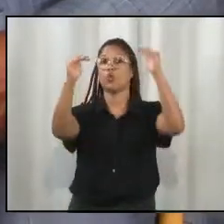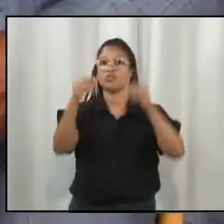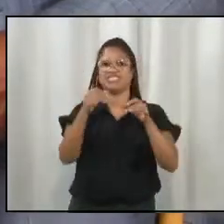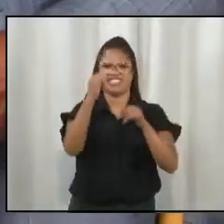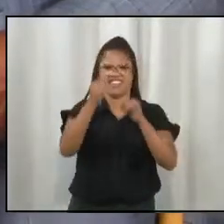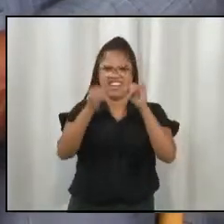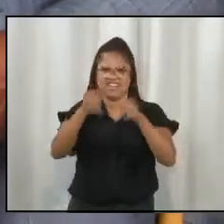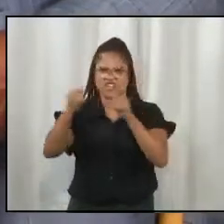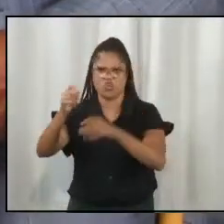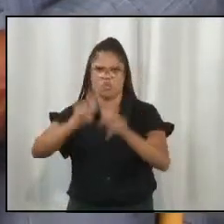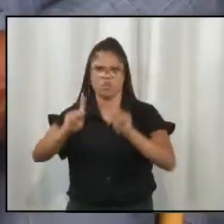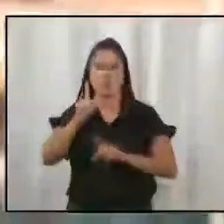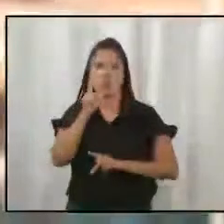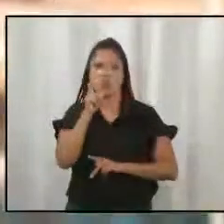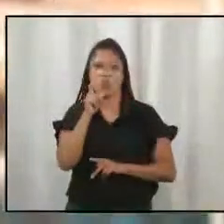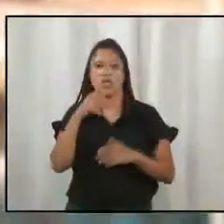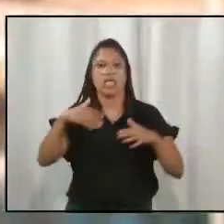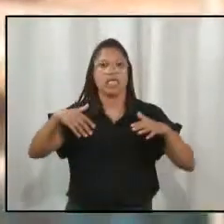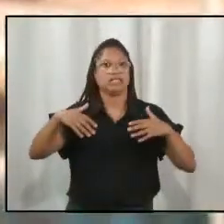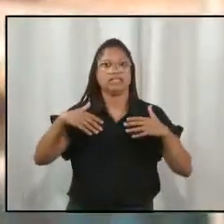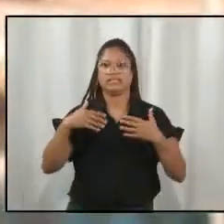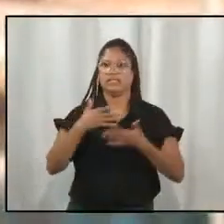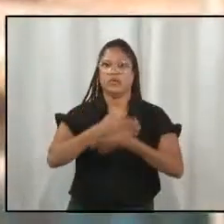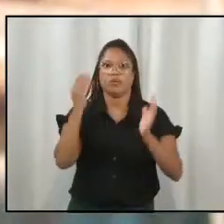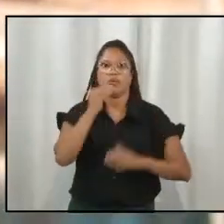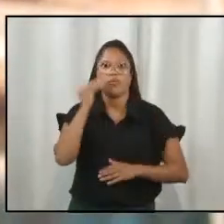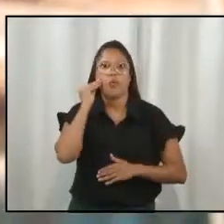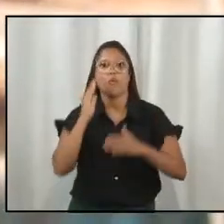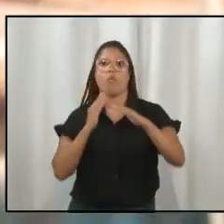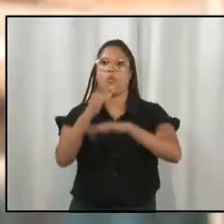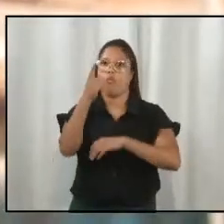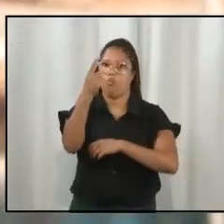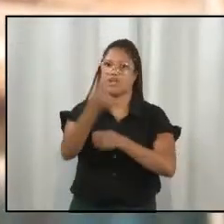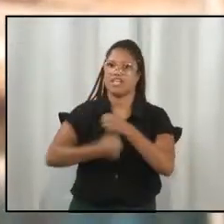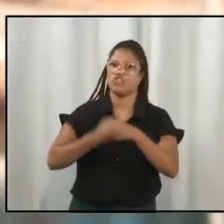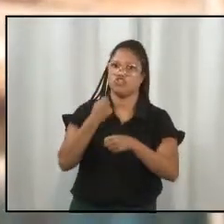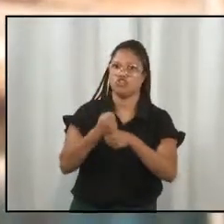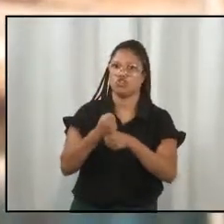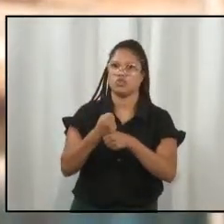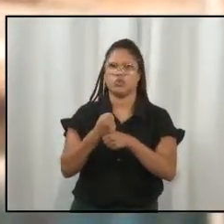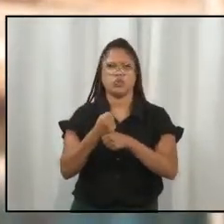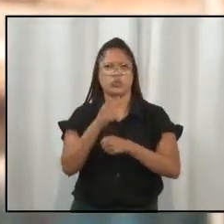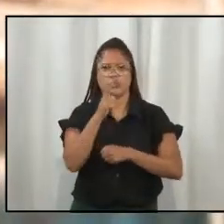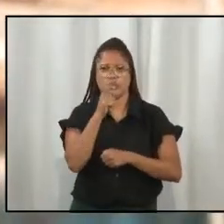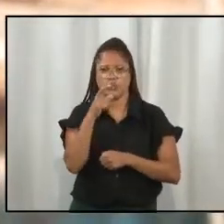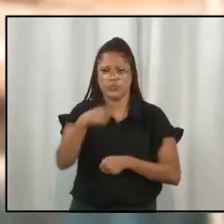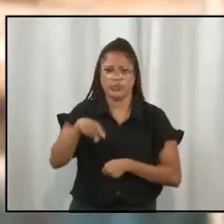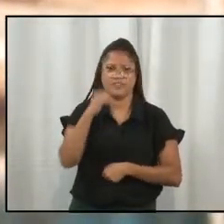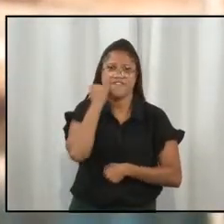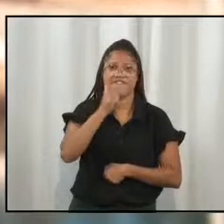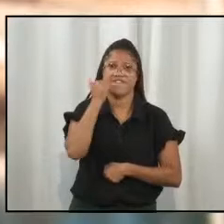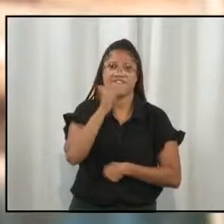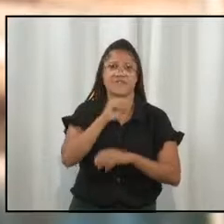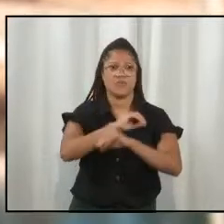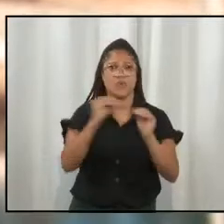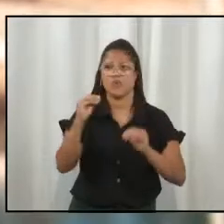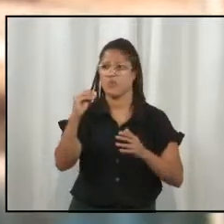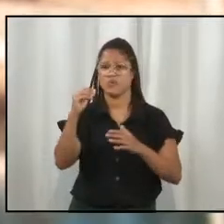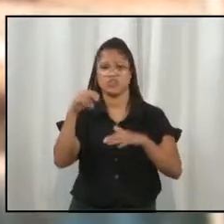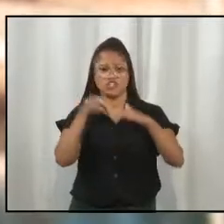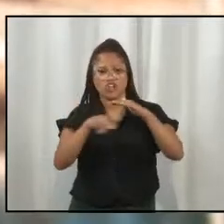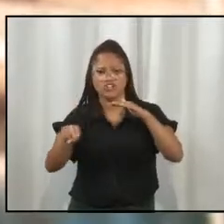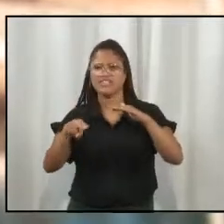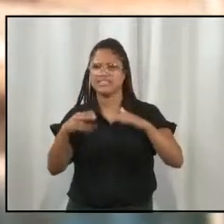or have been homeless for over a year. So we really recognize that those are the folks who we need to get off the street as soon as possible. Each participant